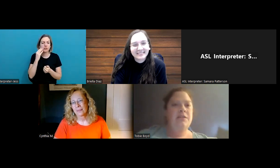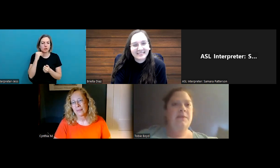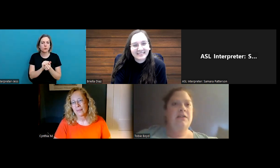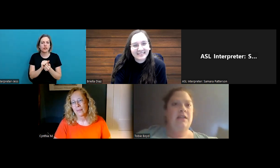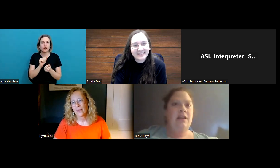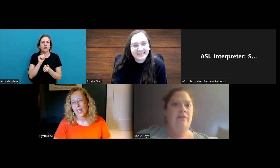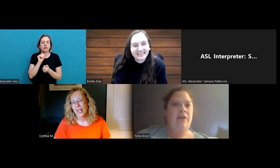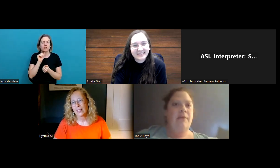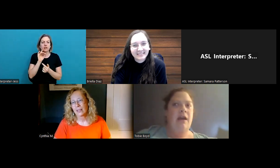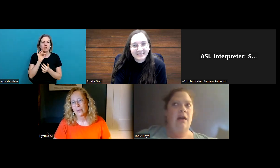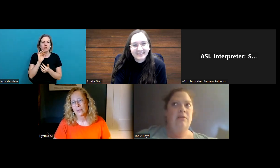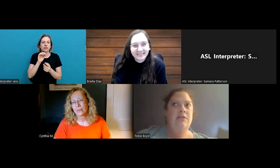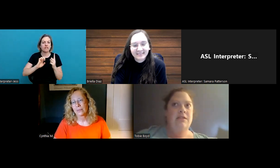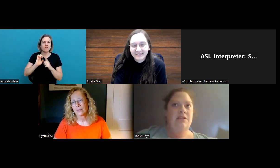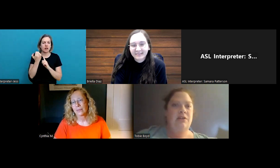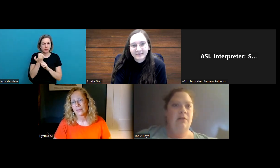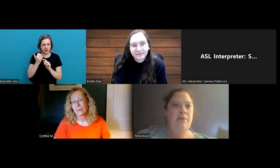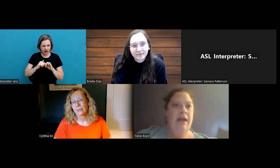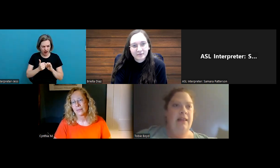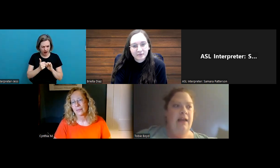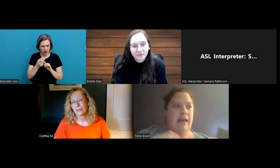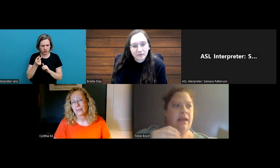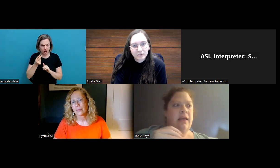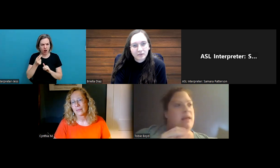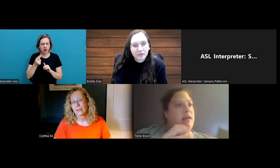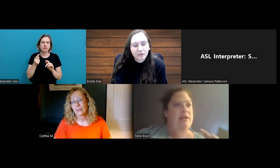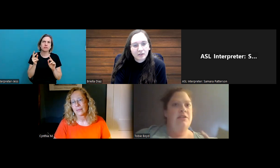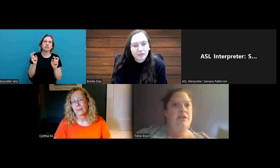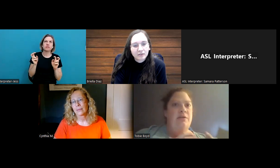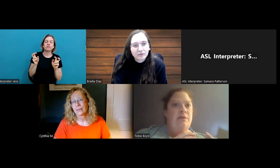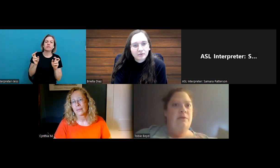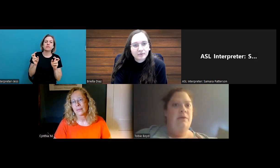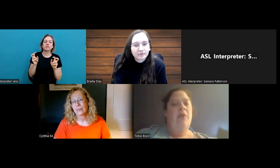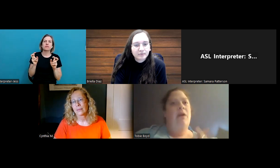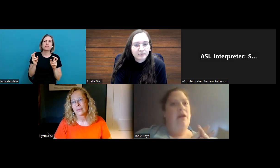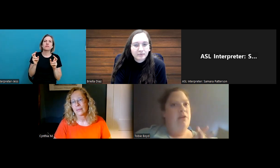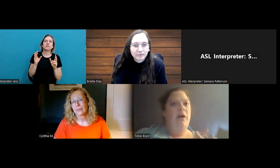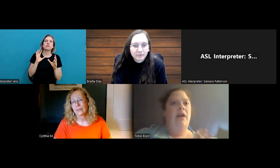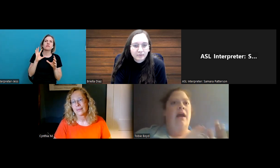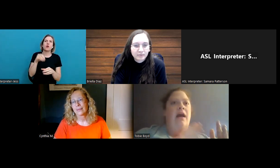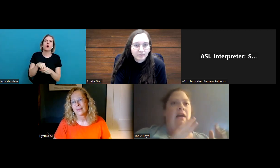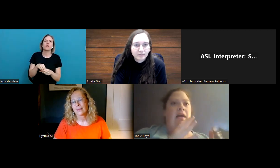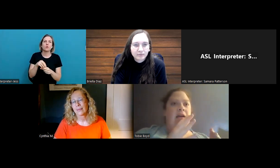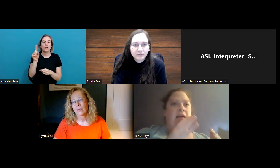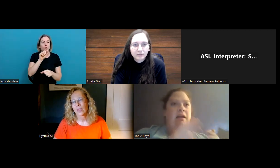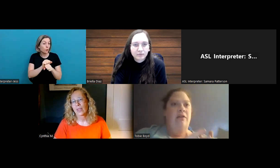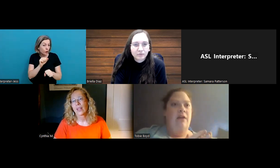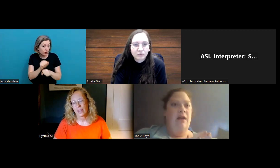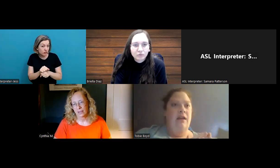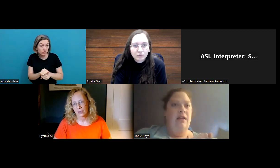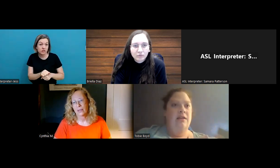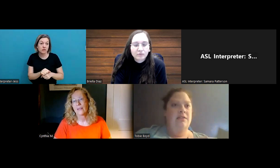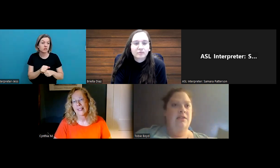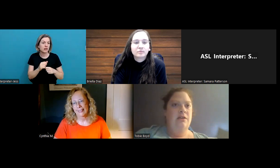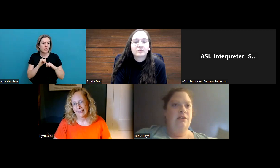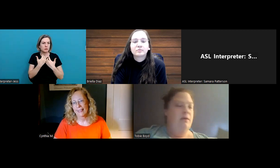your experience in the environment, how does the dog play like into like where you work at and